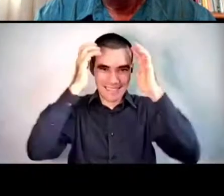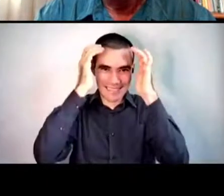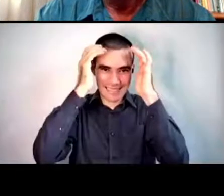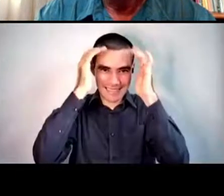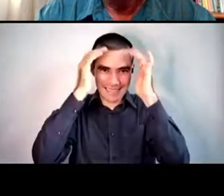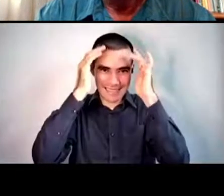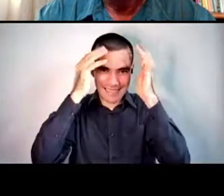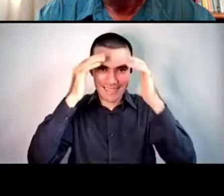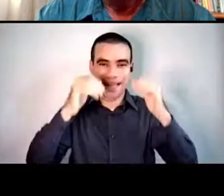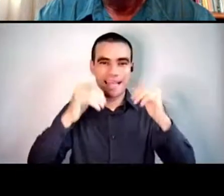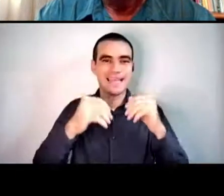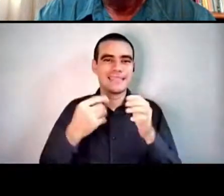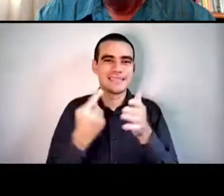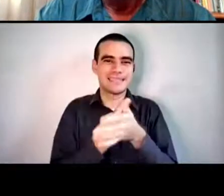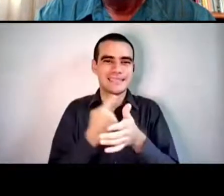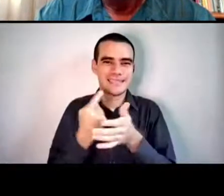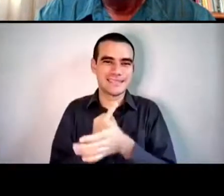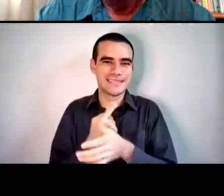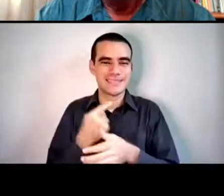seems larger than the skull.